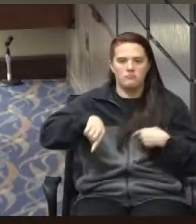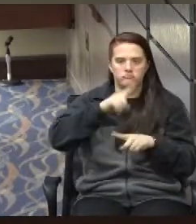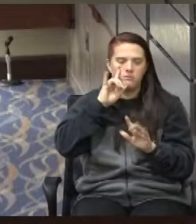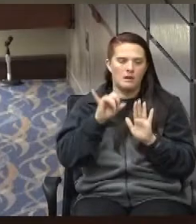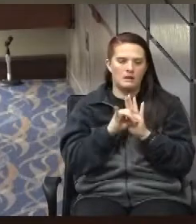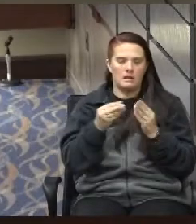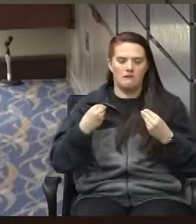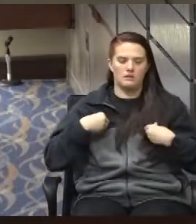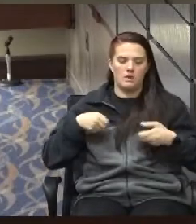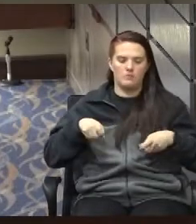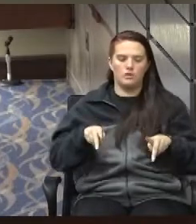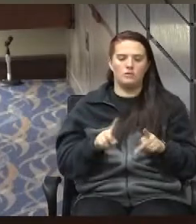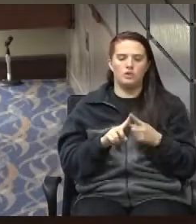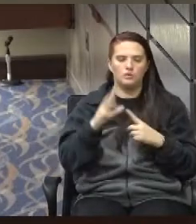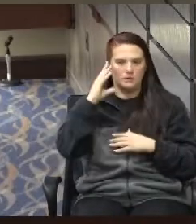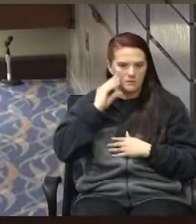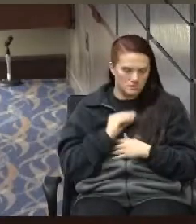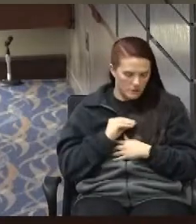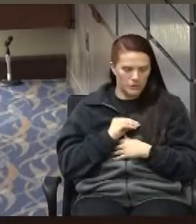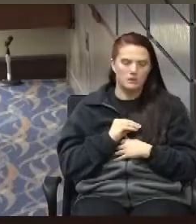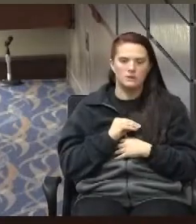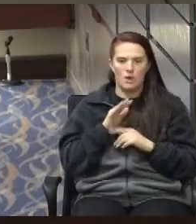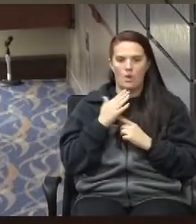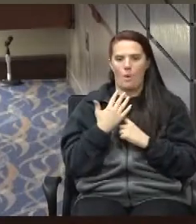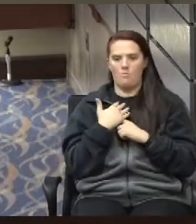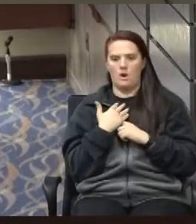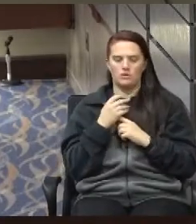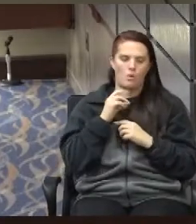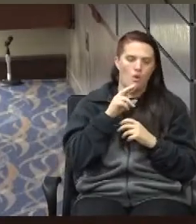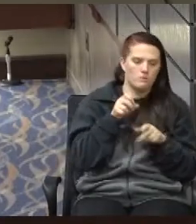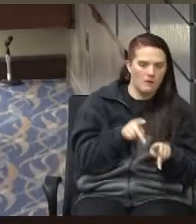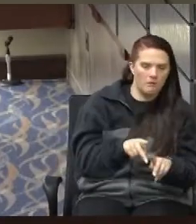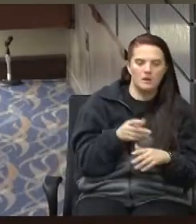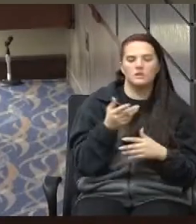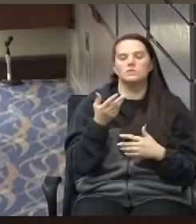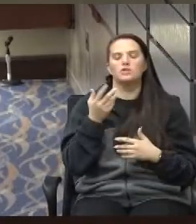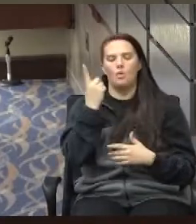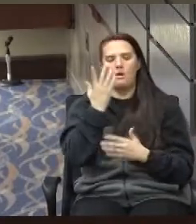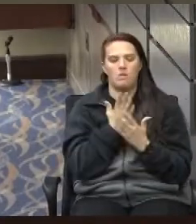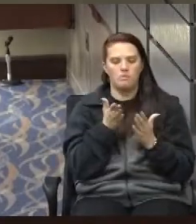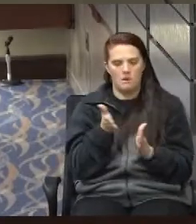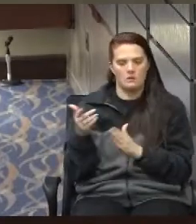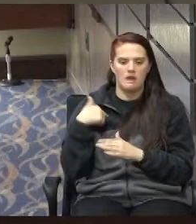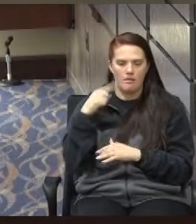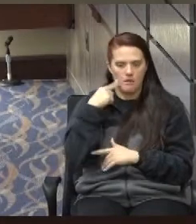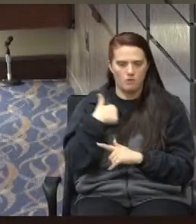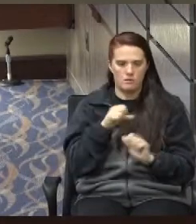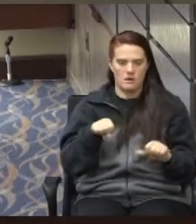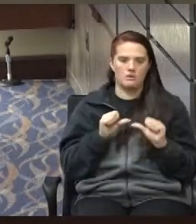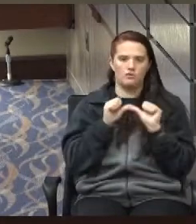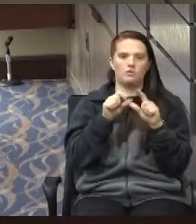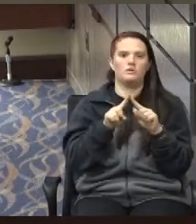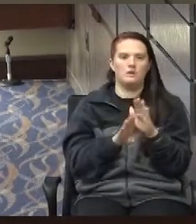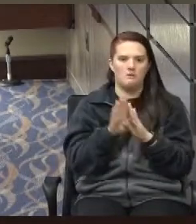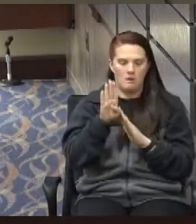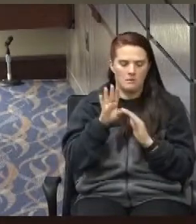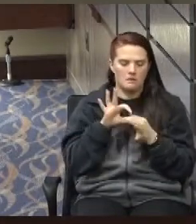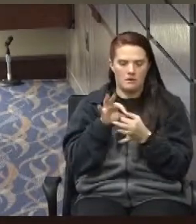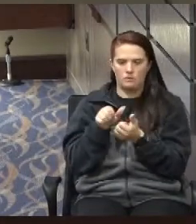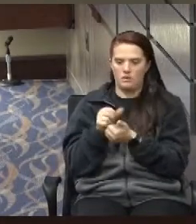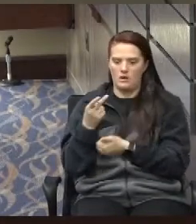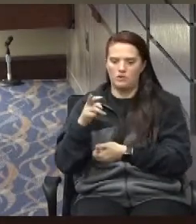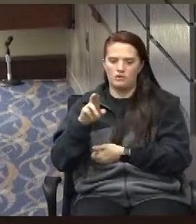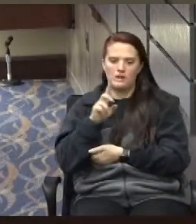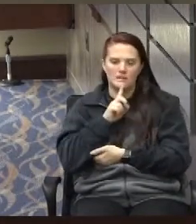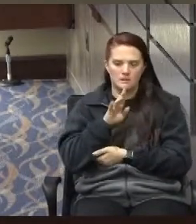us opportunities to experience oppression or privilege. And one of the ways that I think we can continue to develop in terms of HR